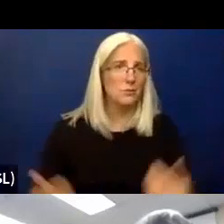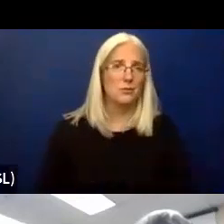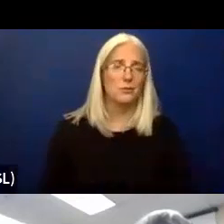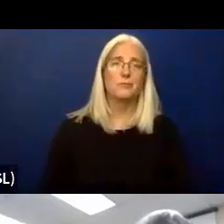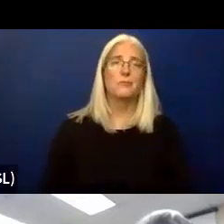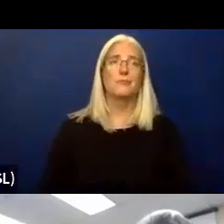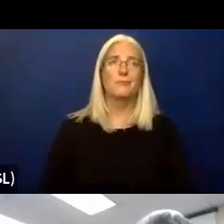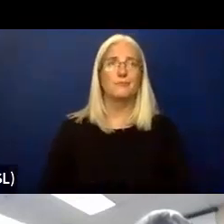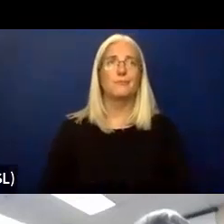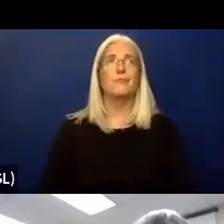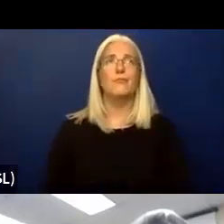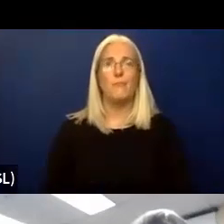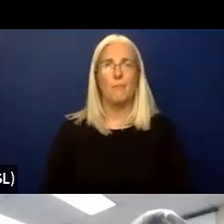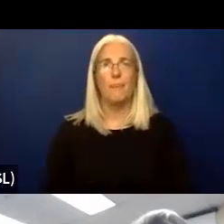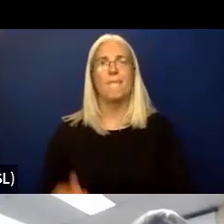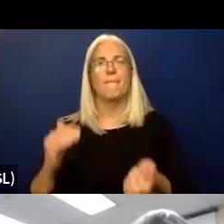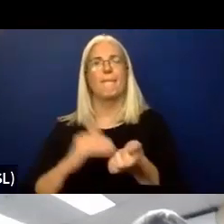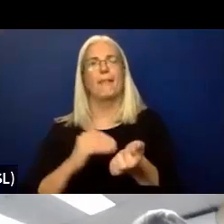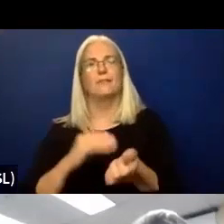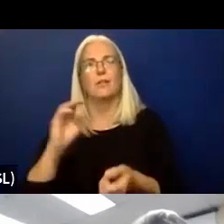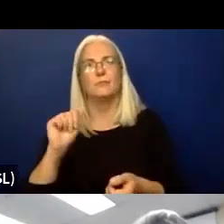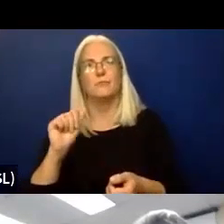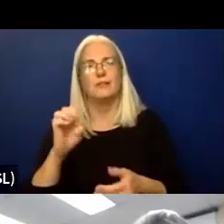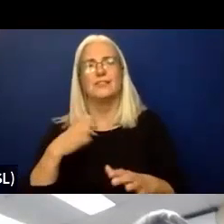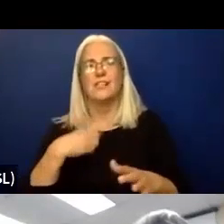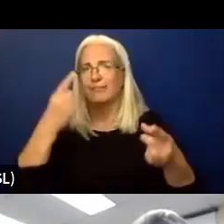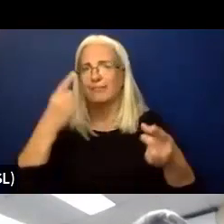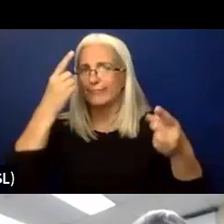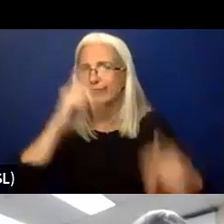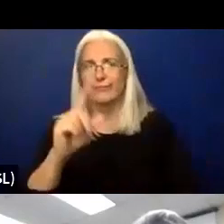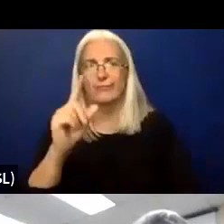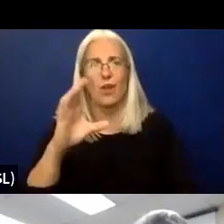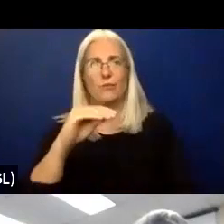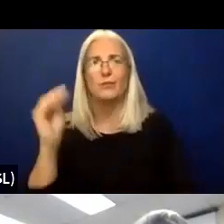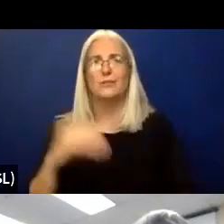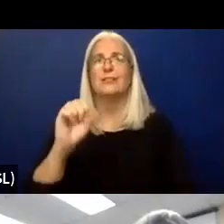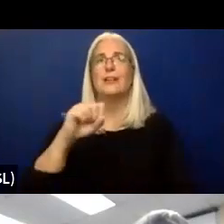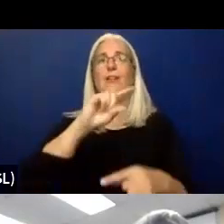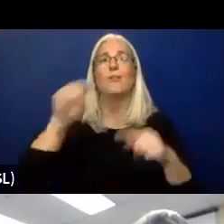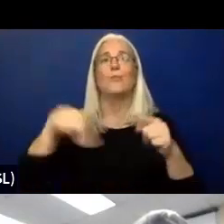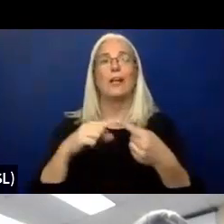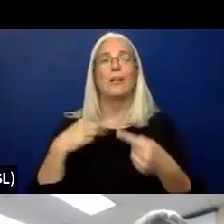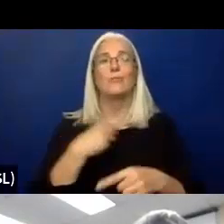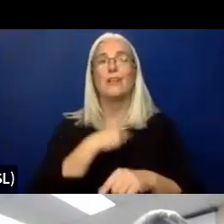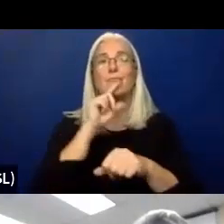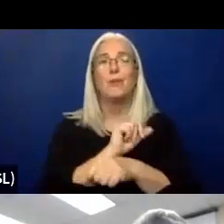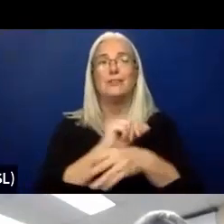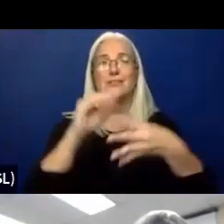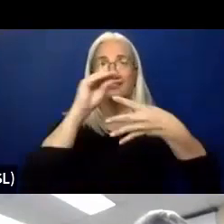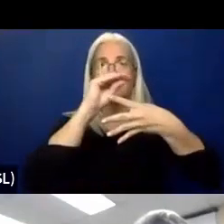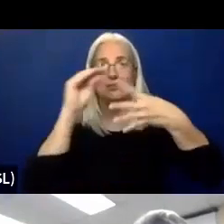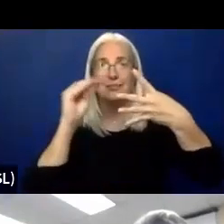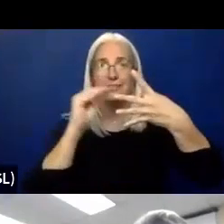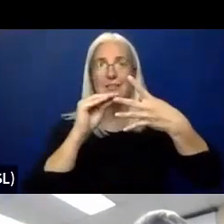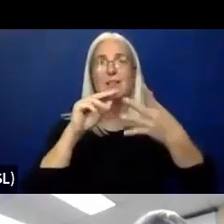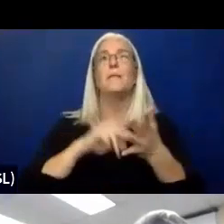Yeah, I would agree 100%. When we hit the red tier, that's when some of these businesses can start to open